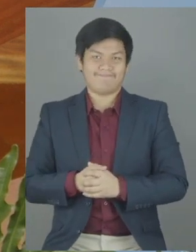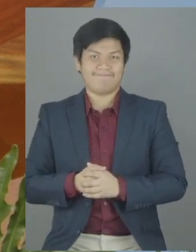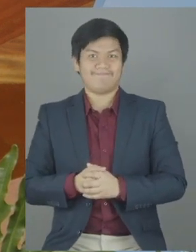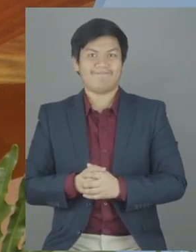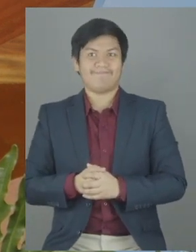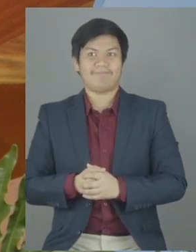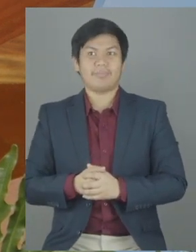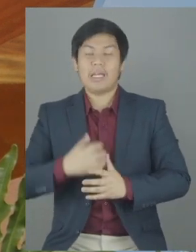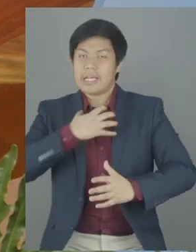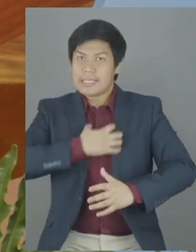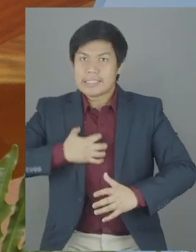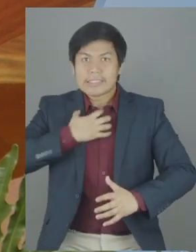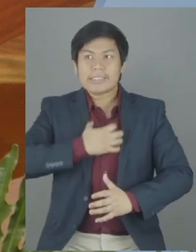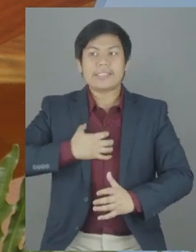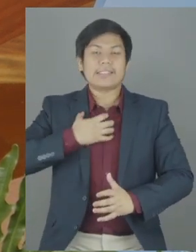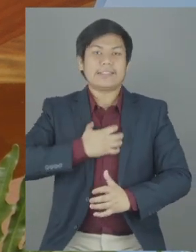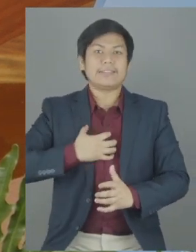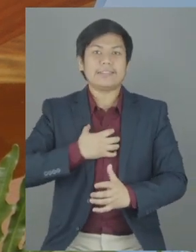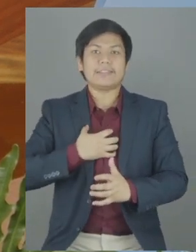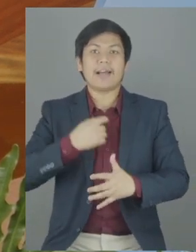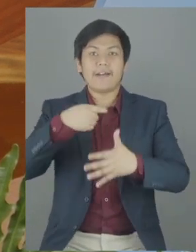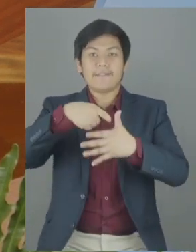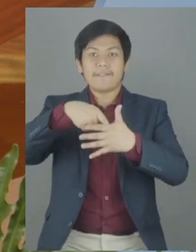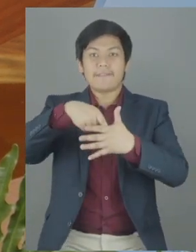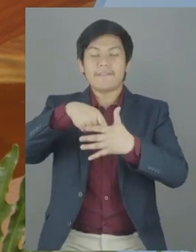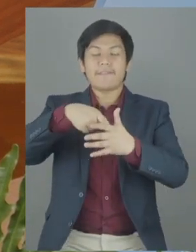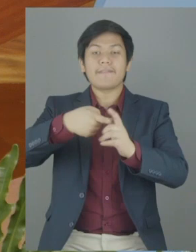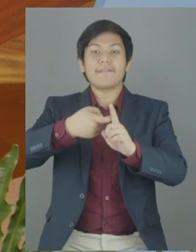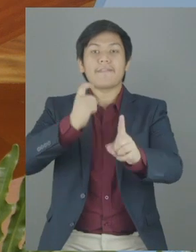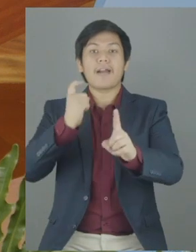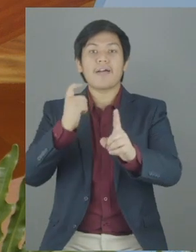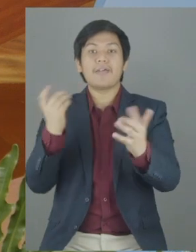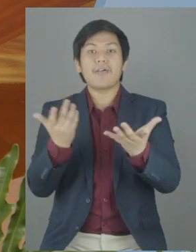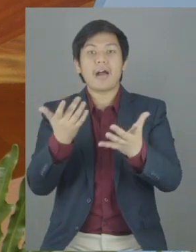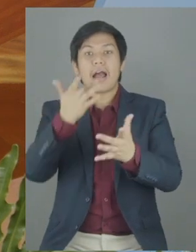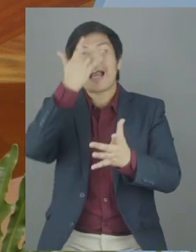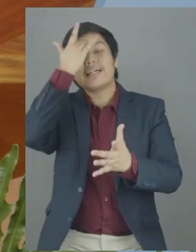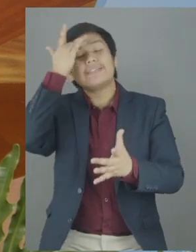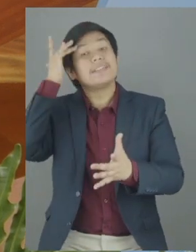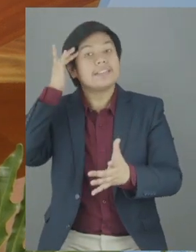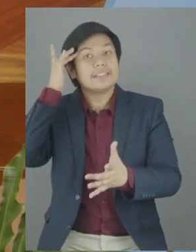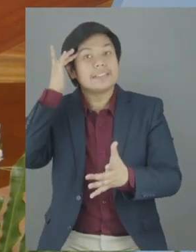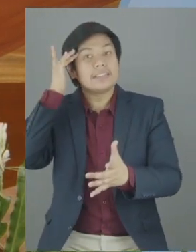You see, grumbling roots from a